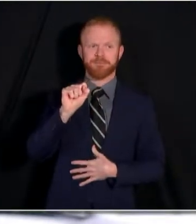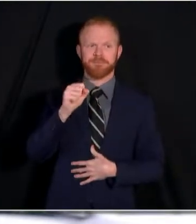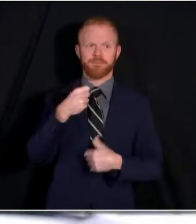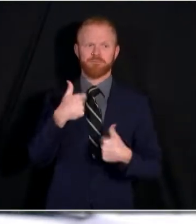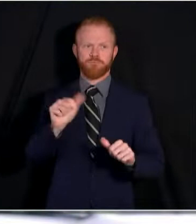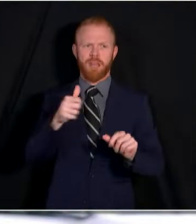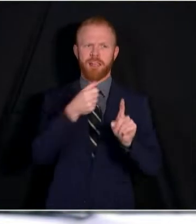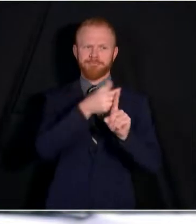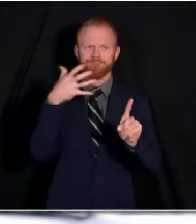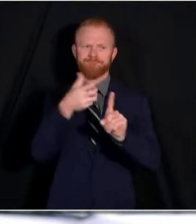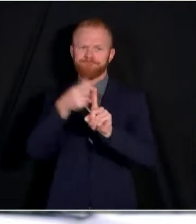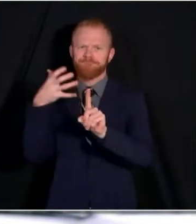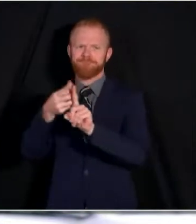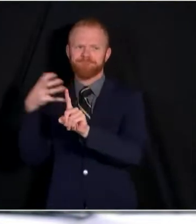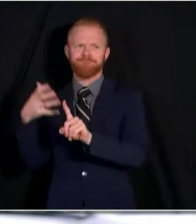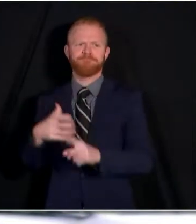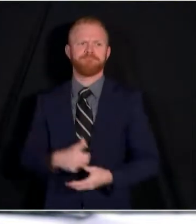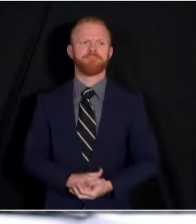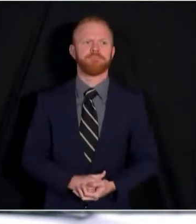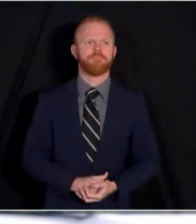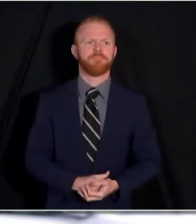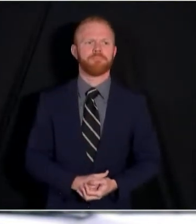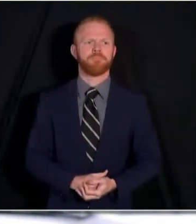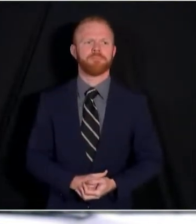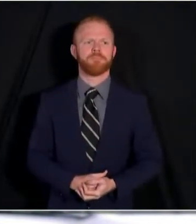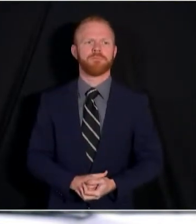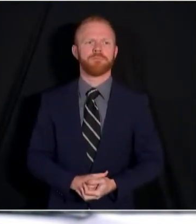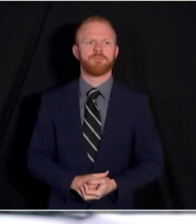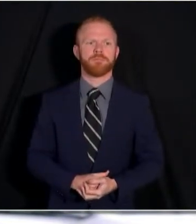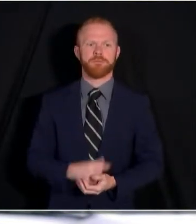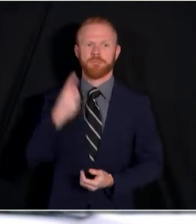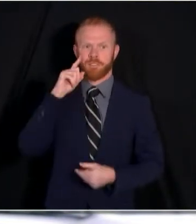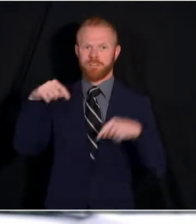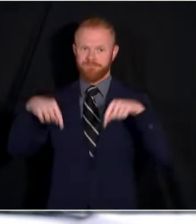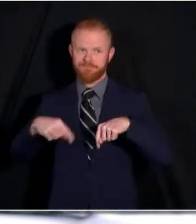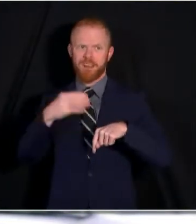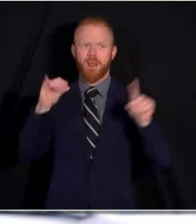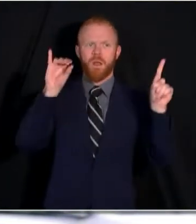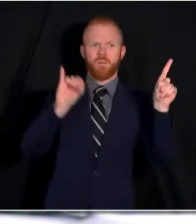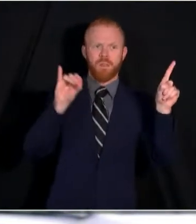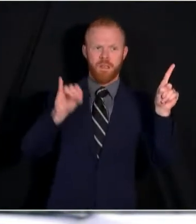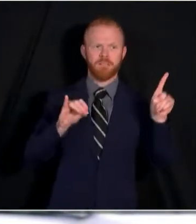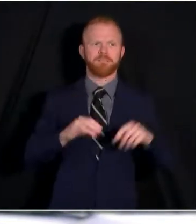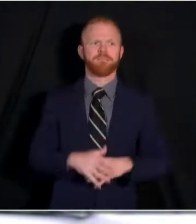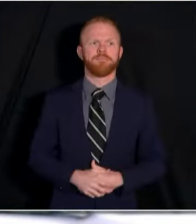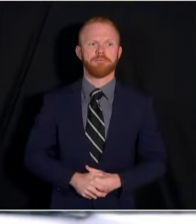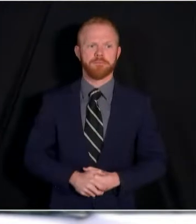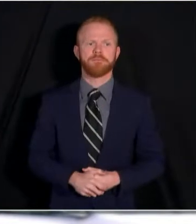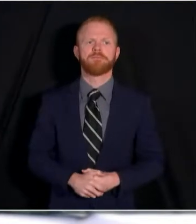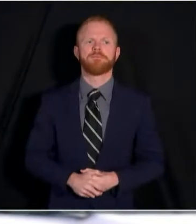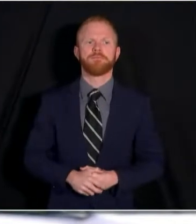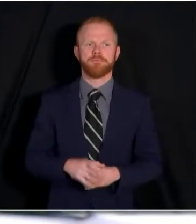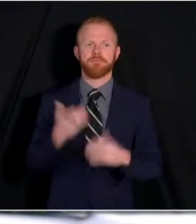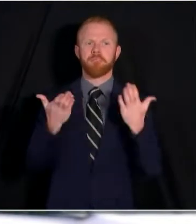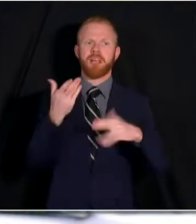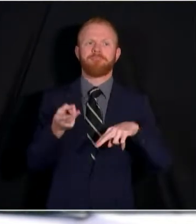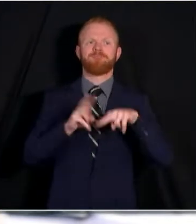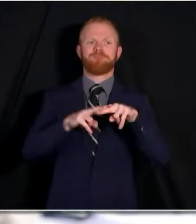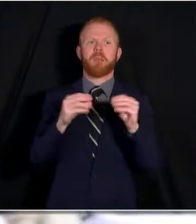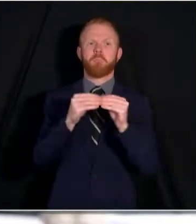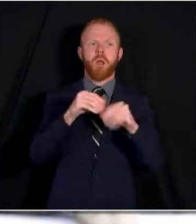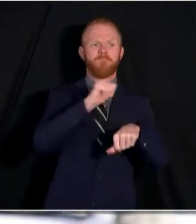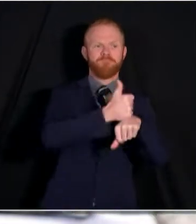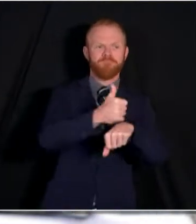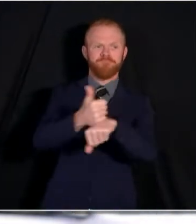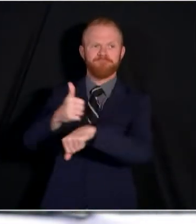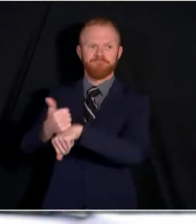sites here and the site in Oakland to other sites, and we'll be working with Texas and New York next to set up additional sites